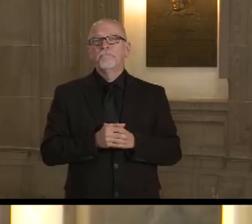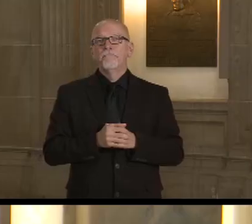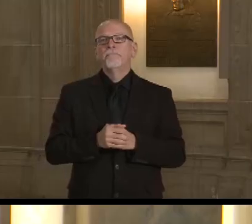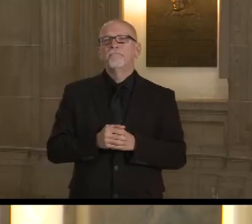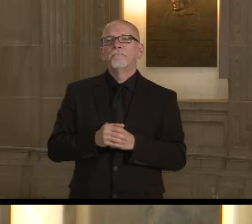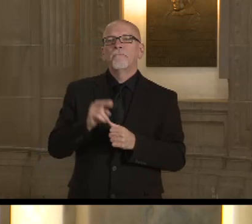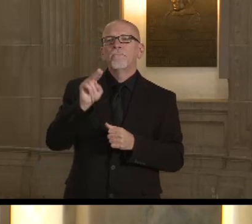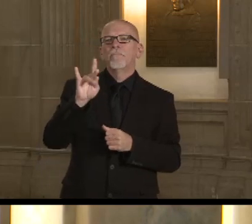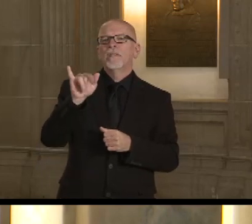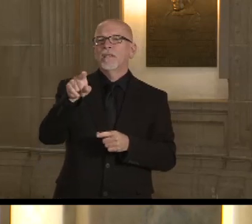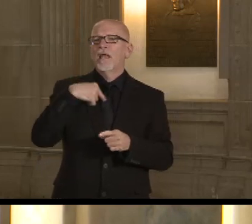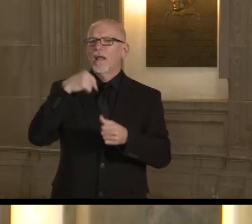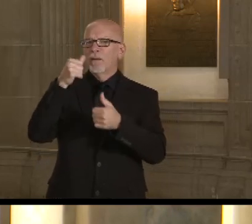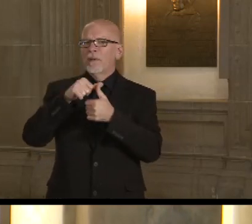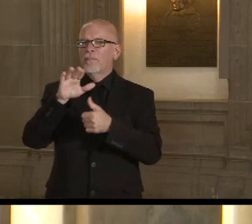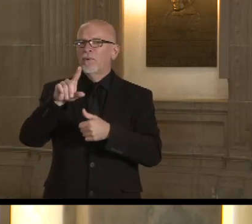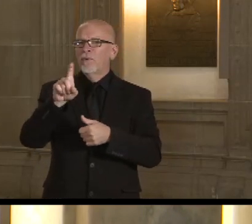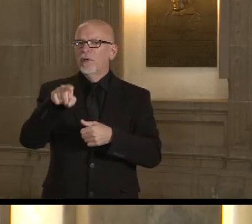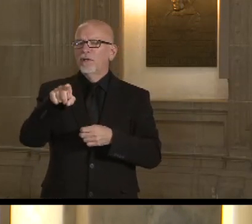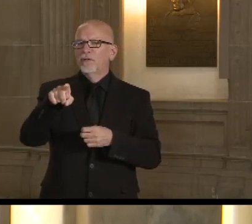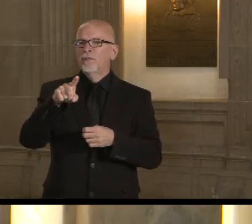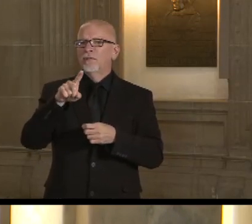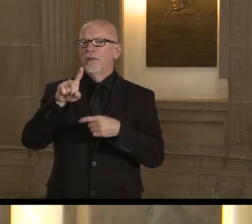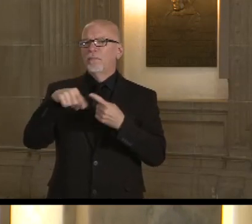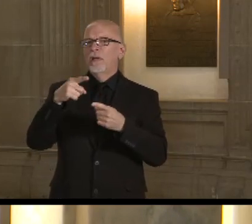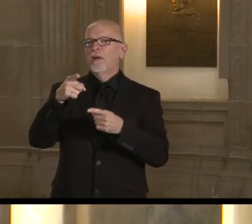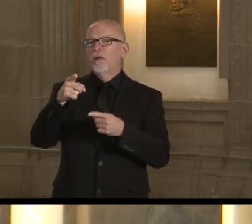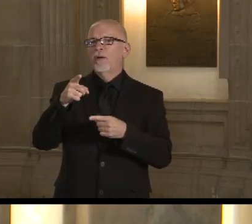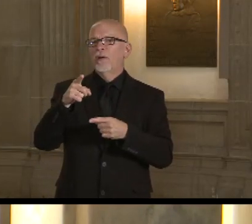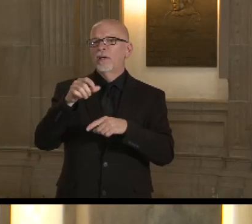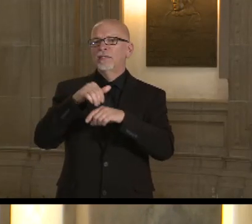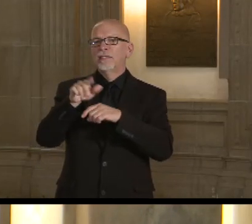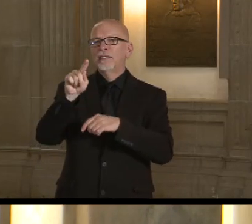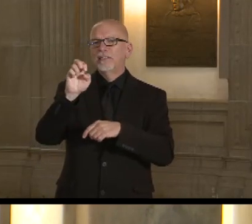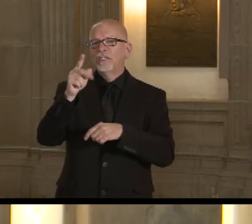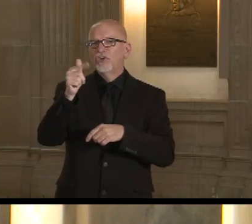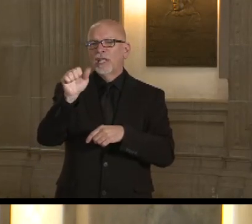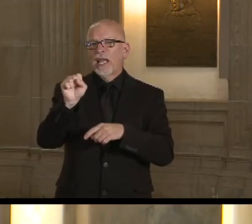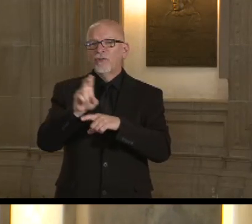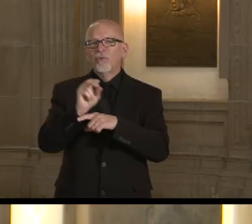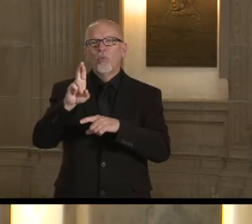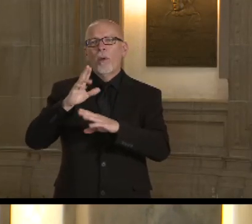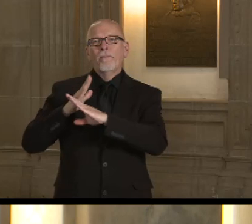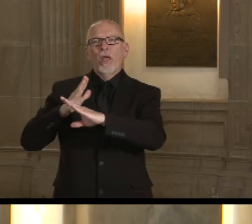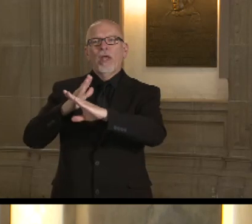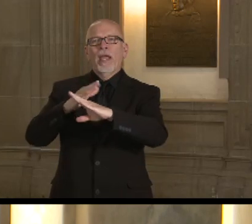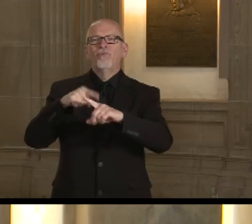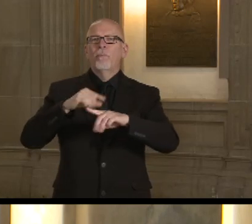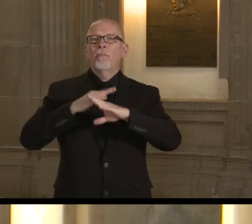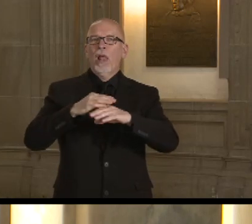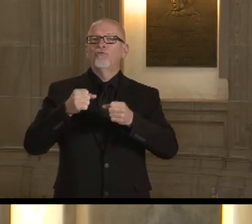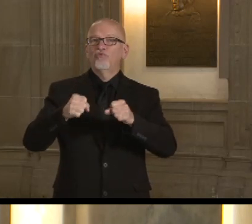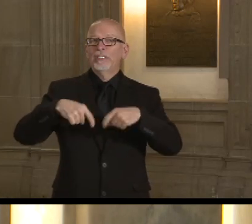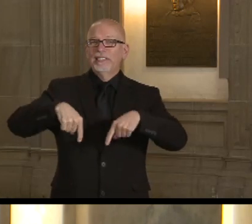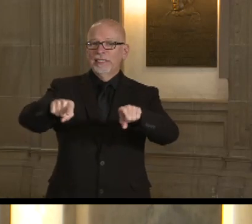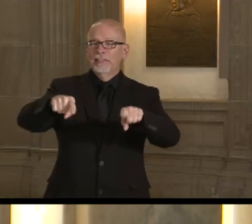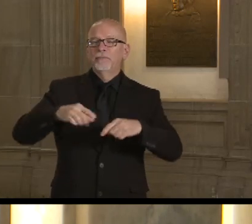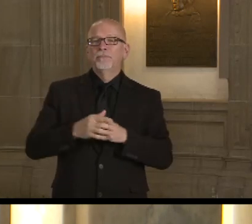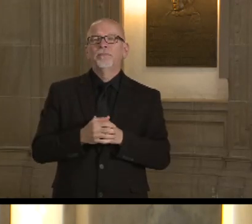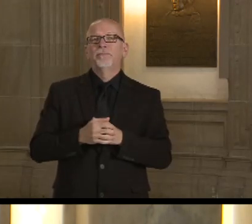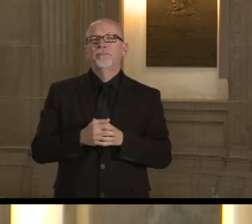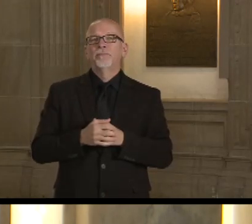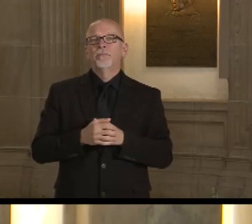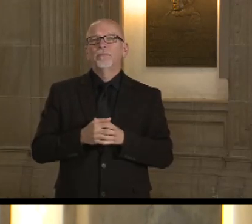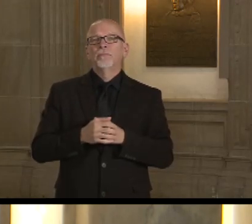Nikki, I think I remember the question about deploying tear gas or just barricades to block streets. There's